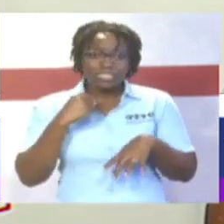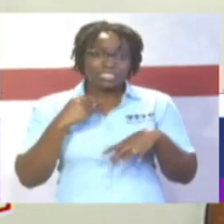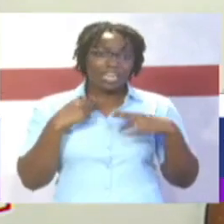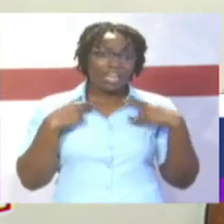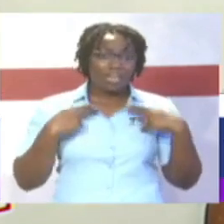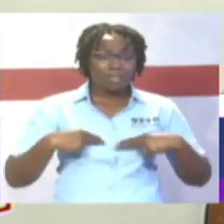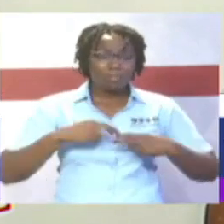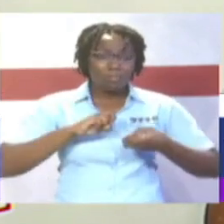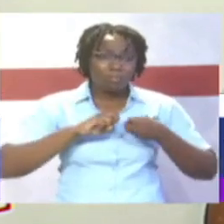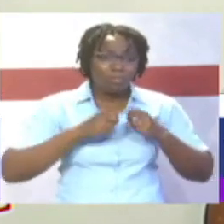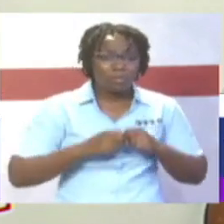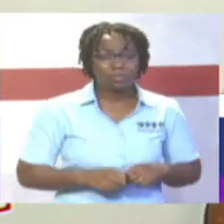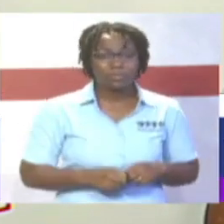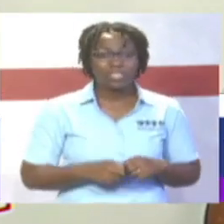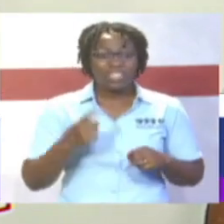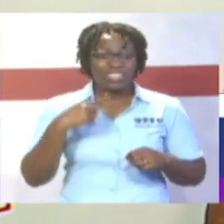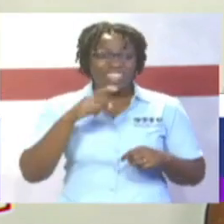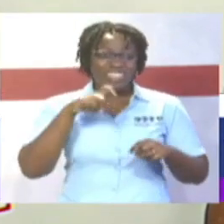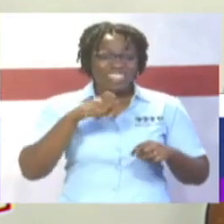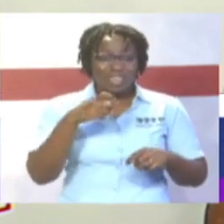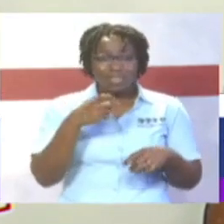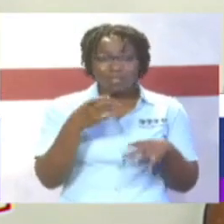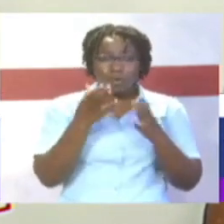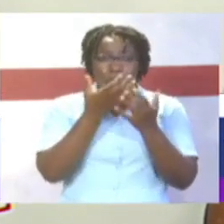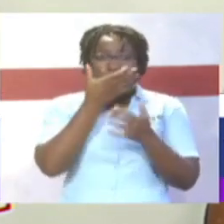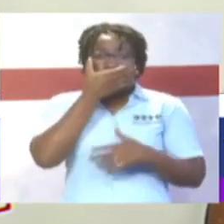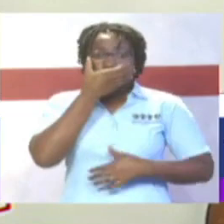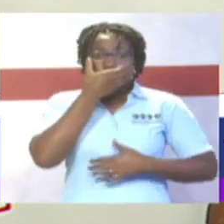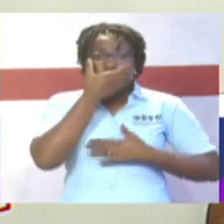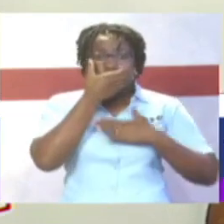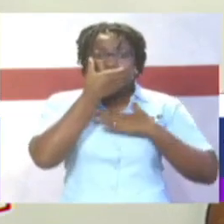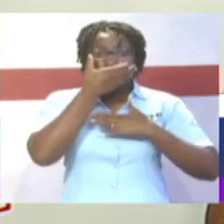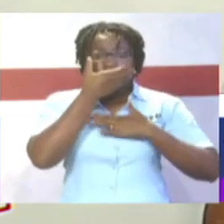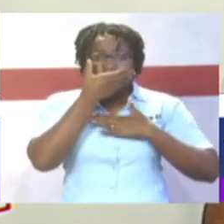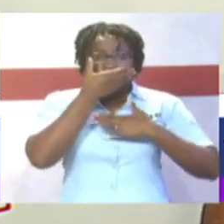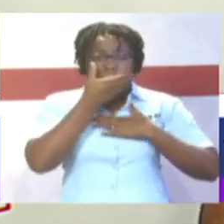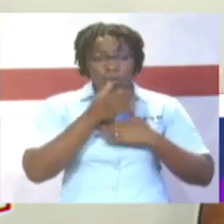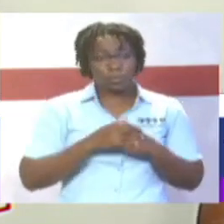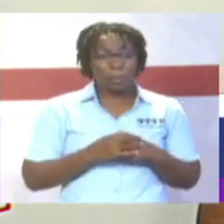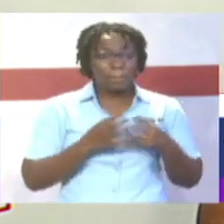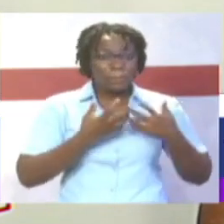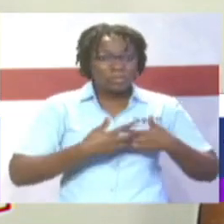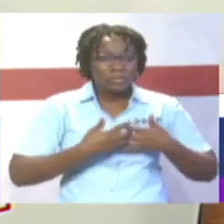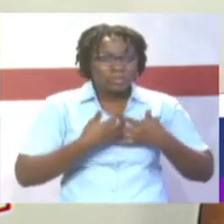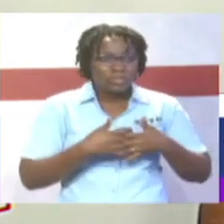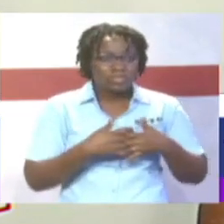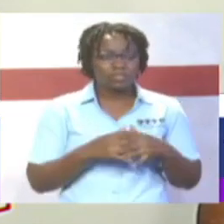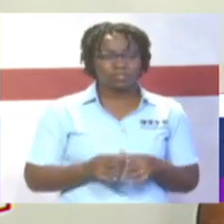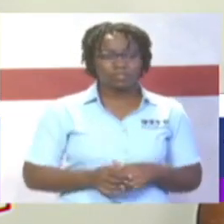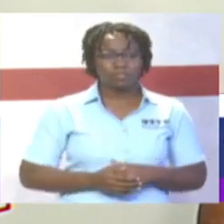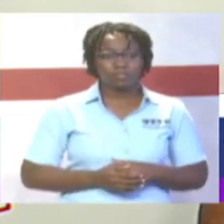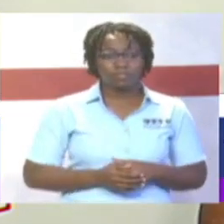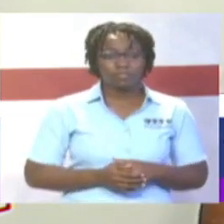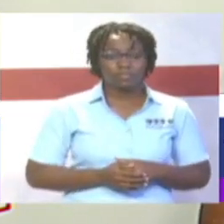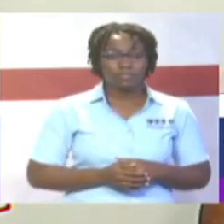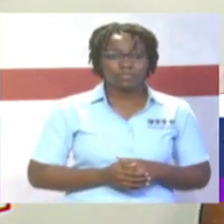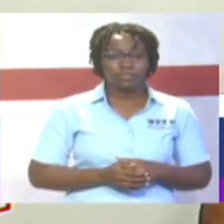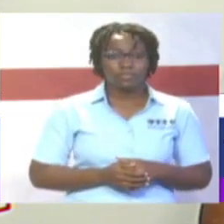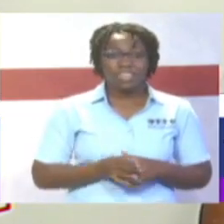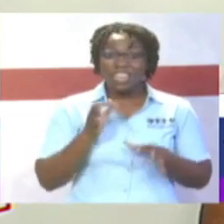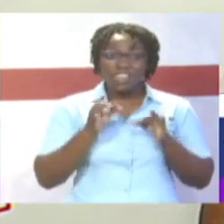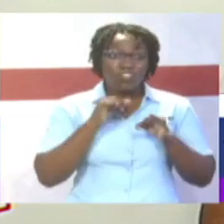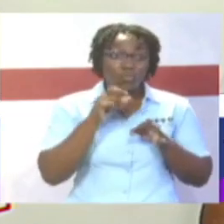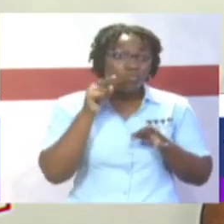high levels of oxygen via face masks or mechanical ventilation. Unless you are actually in